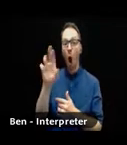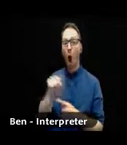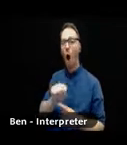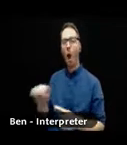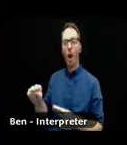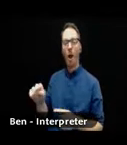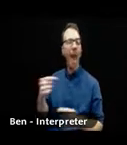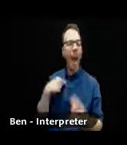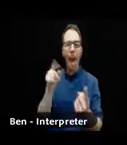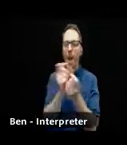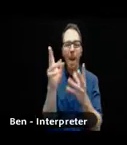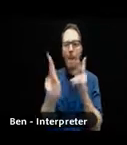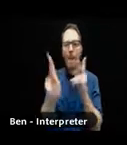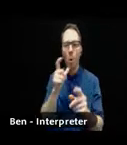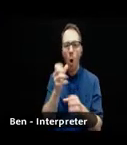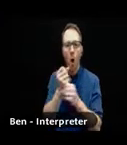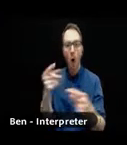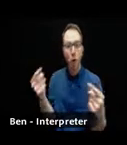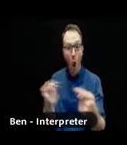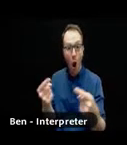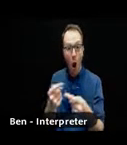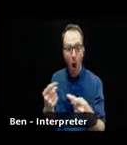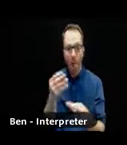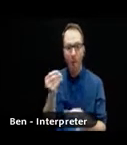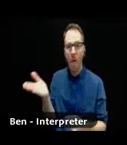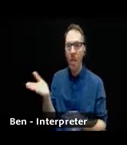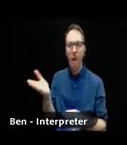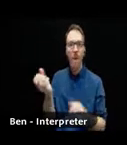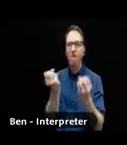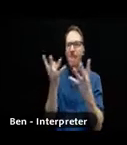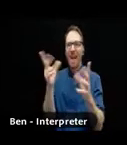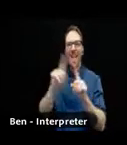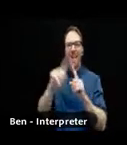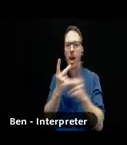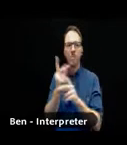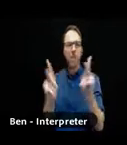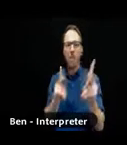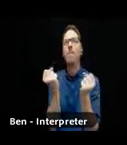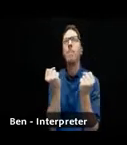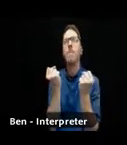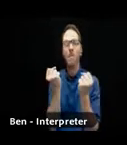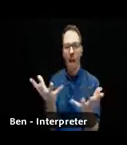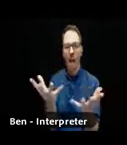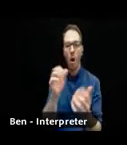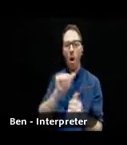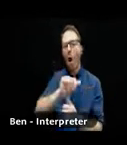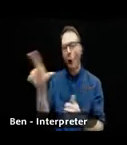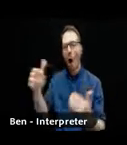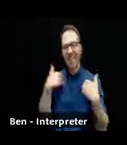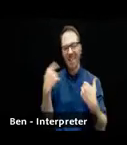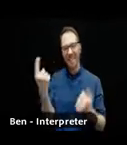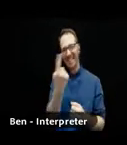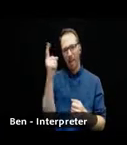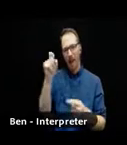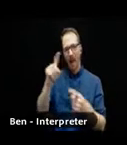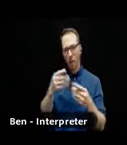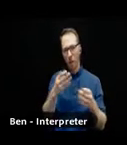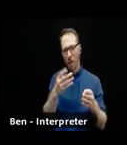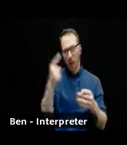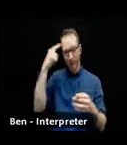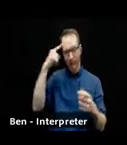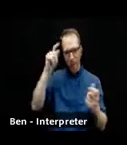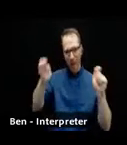many people who have caused harm, and there are many different types of people. All of them have something they need to shift in their thinking and